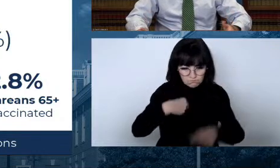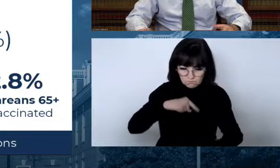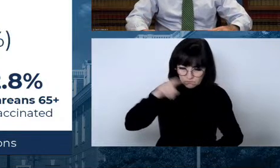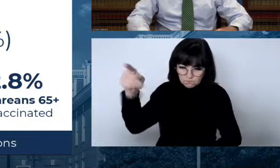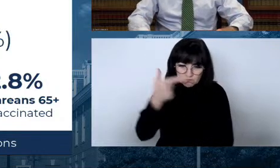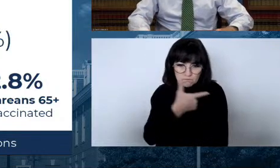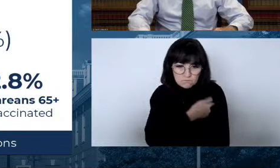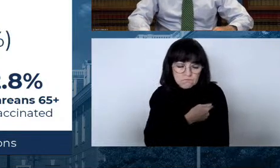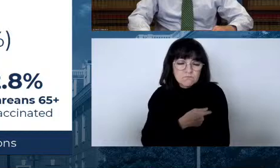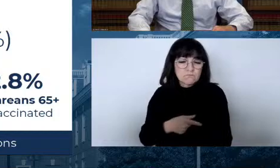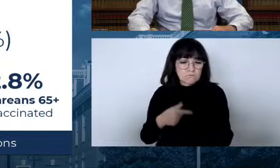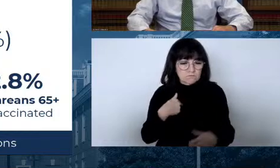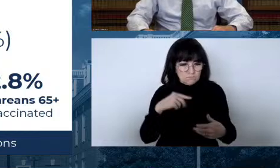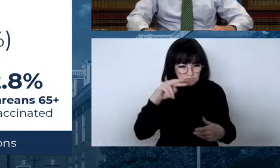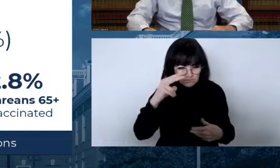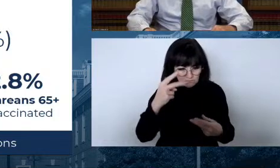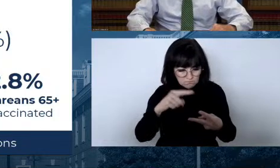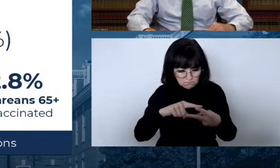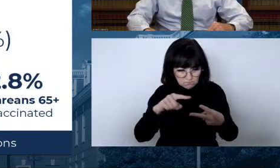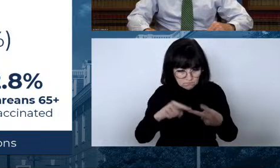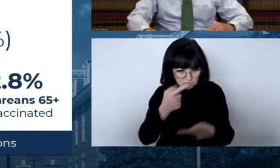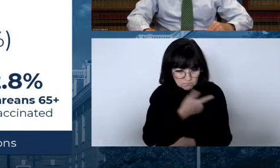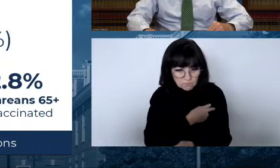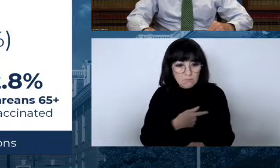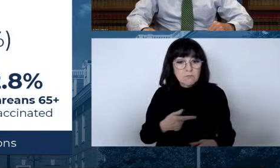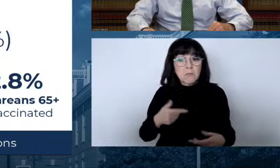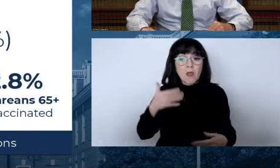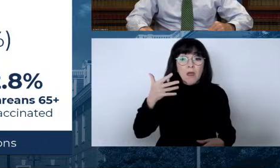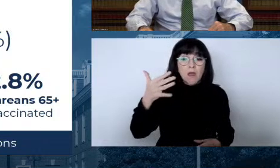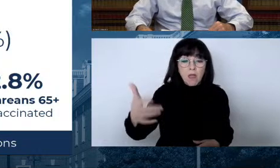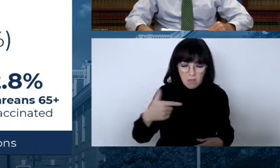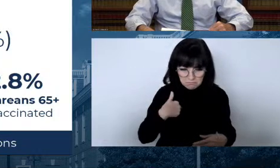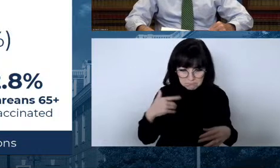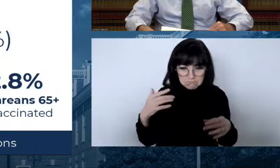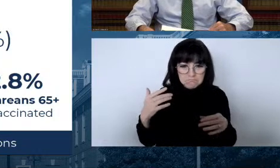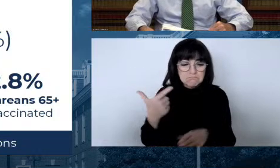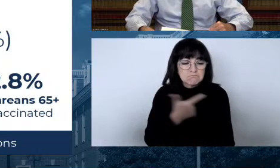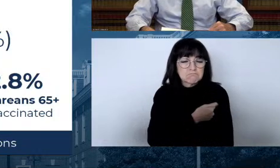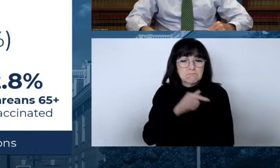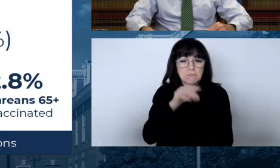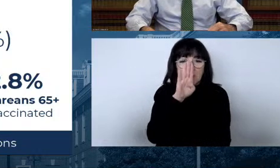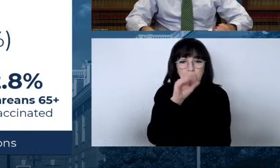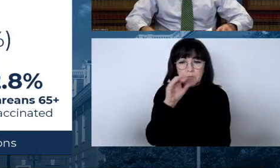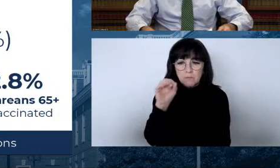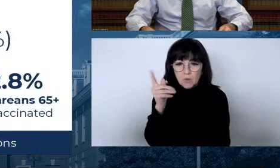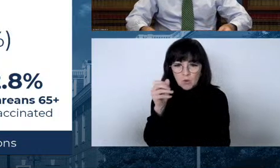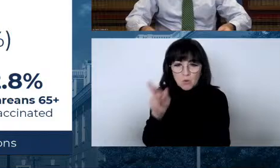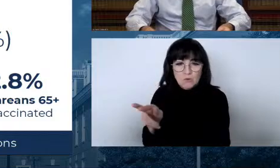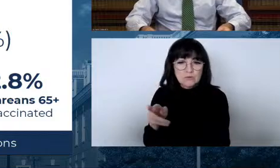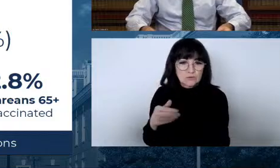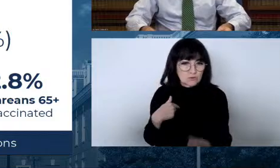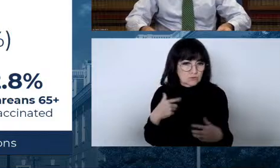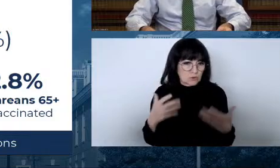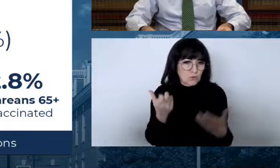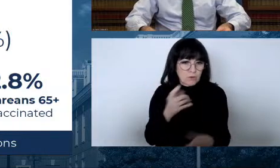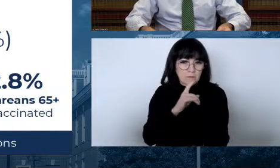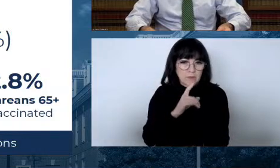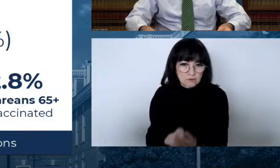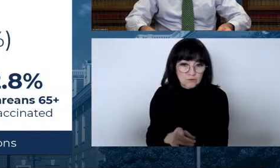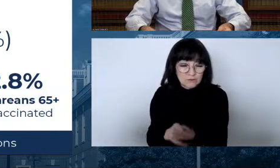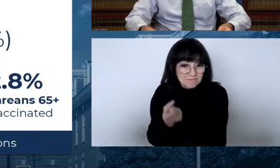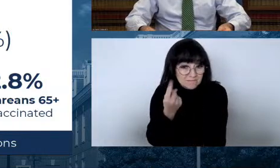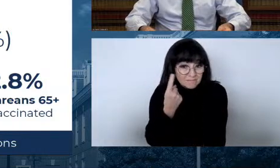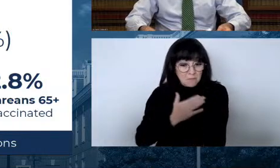you're protecting others, your neighbors, your family members. And, in my case, I'm protecting my 90-year-old